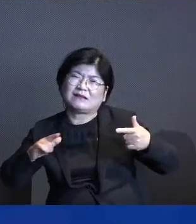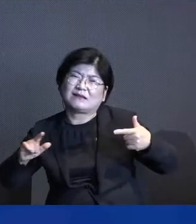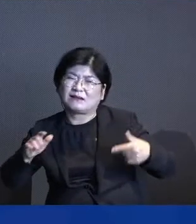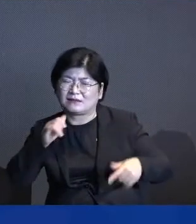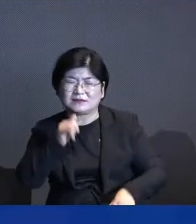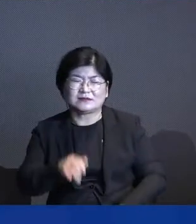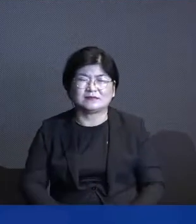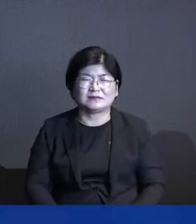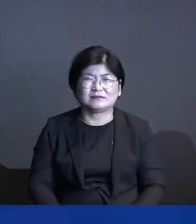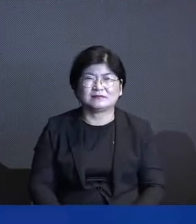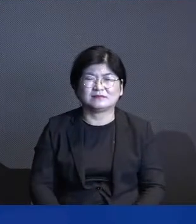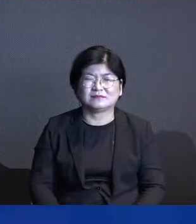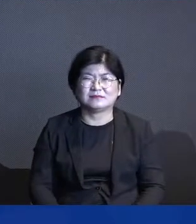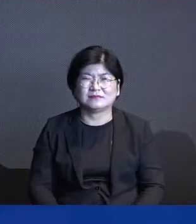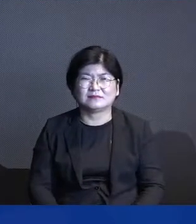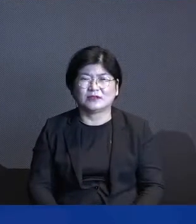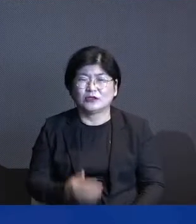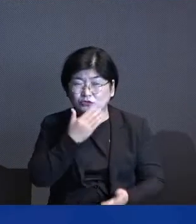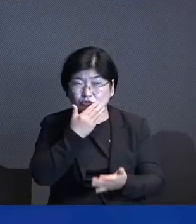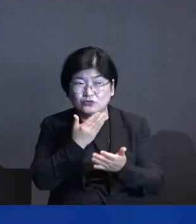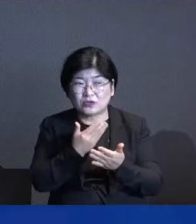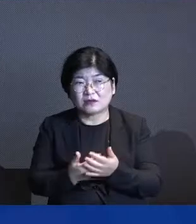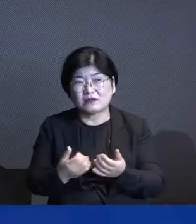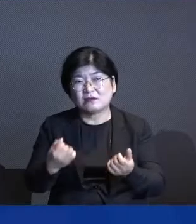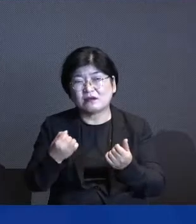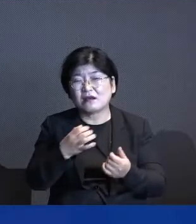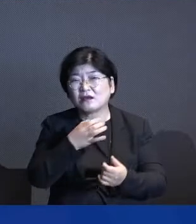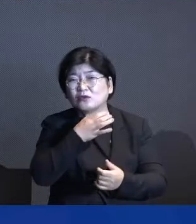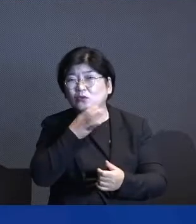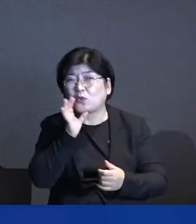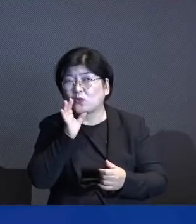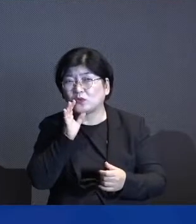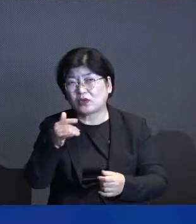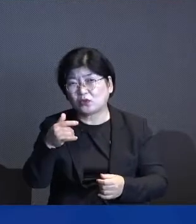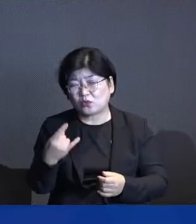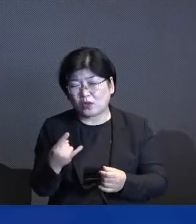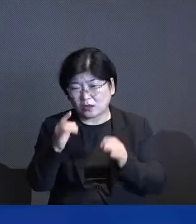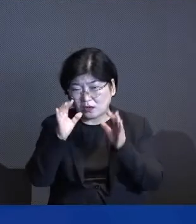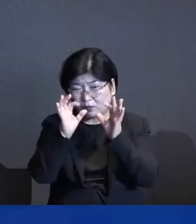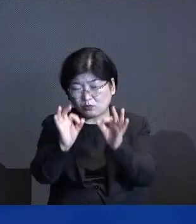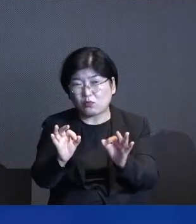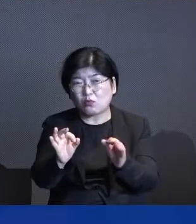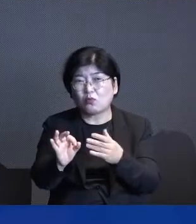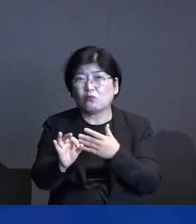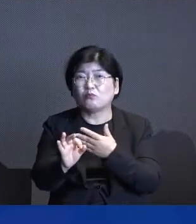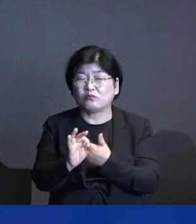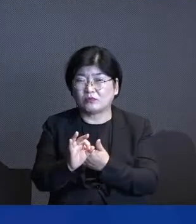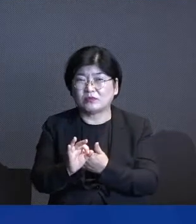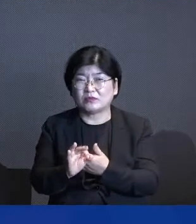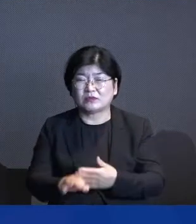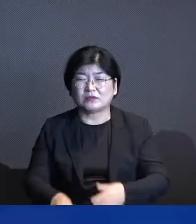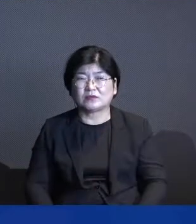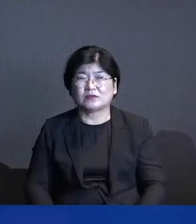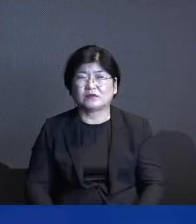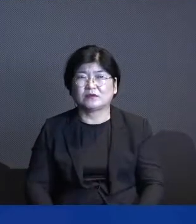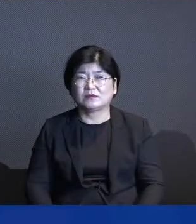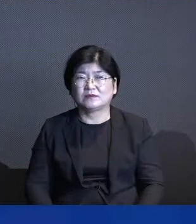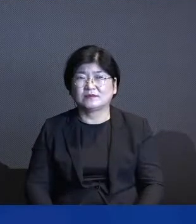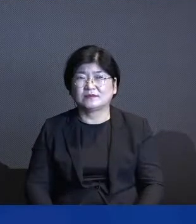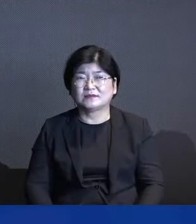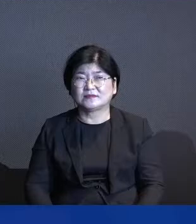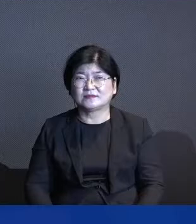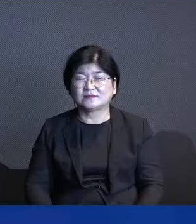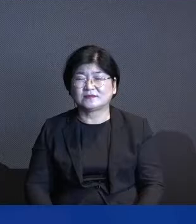healthy older adults, seniors, have different coping strategy, and different